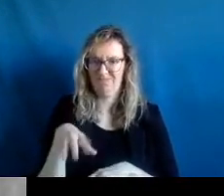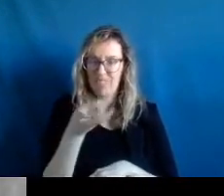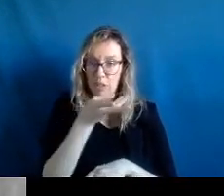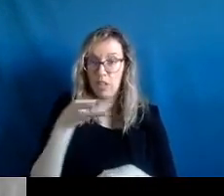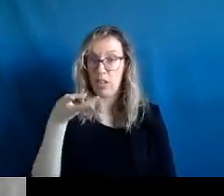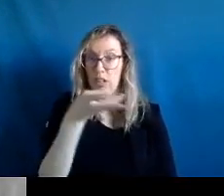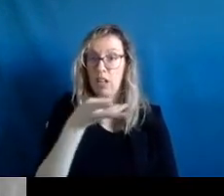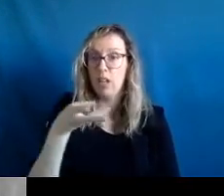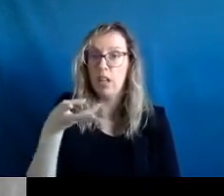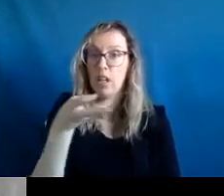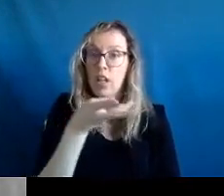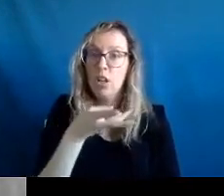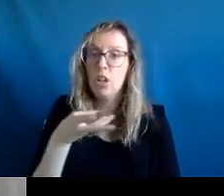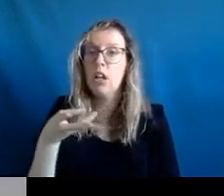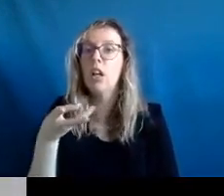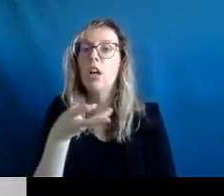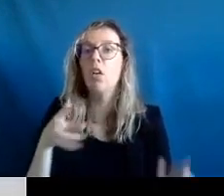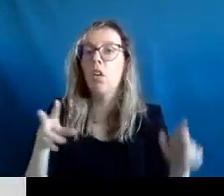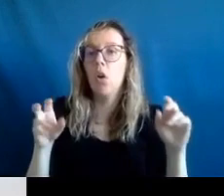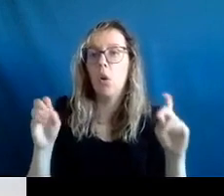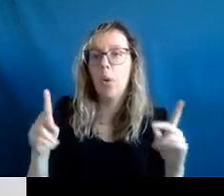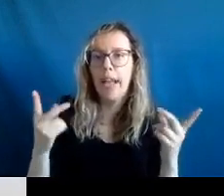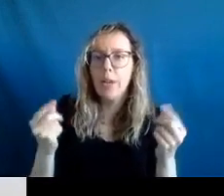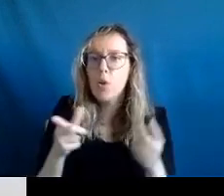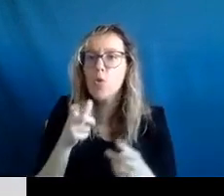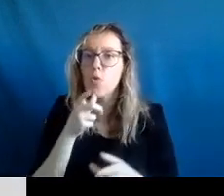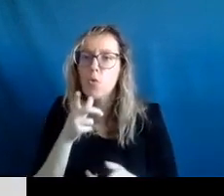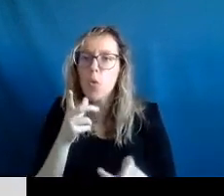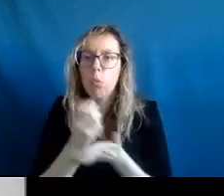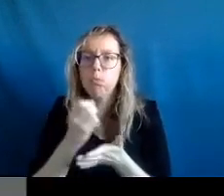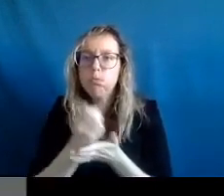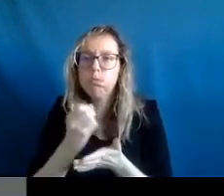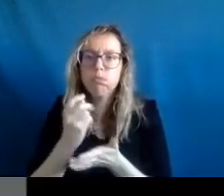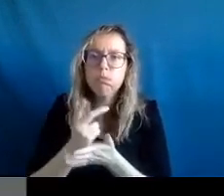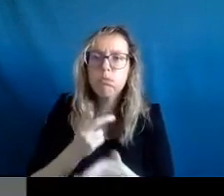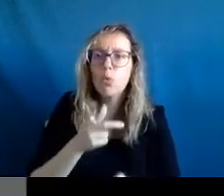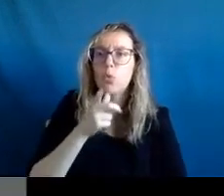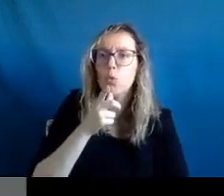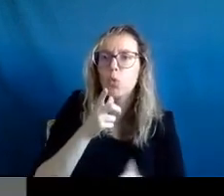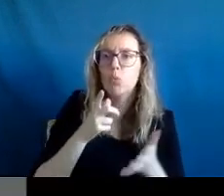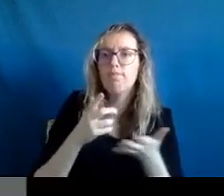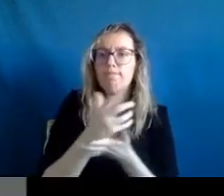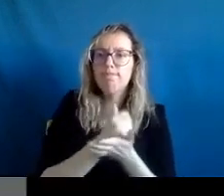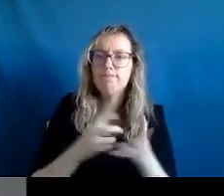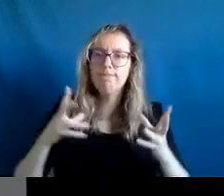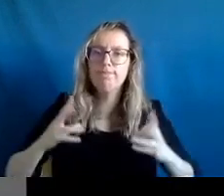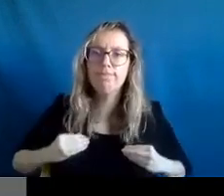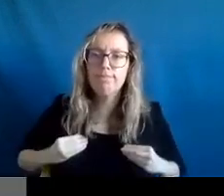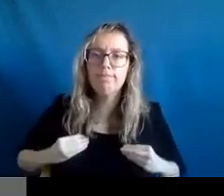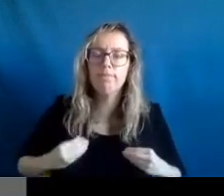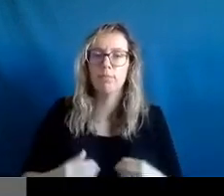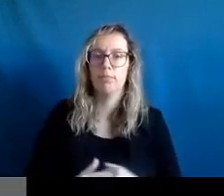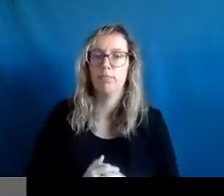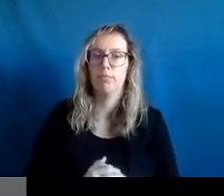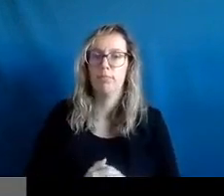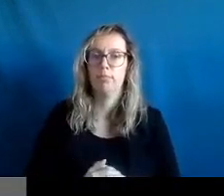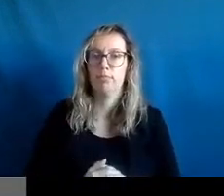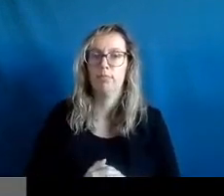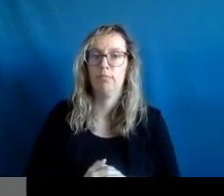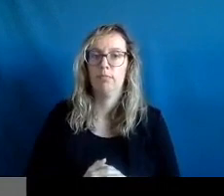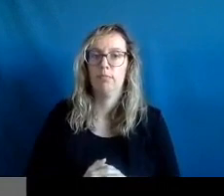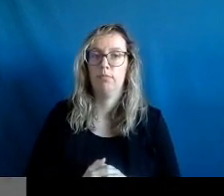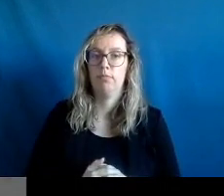it. Let's cast lots to see who gets it." This was to fulfill the scripture. "They divided my clothes among themselves, and they cast lots for my